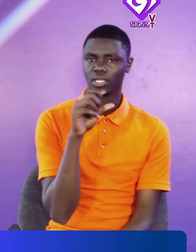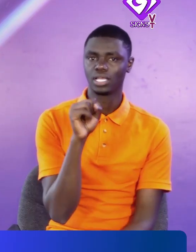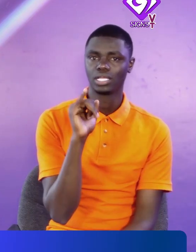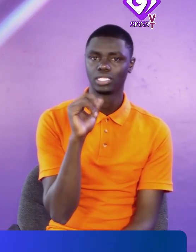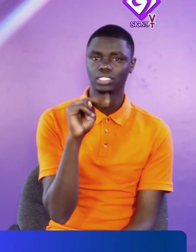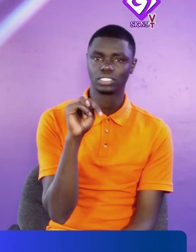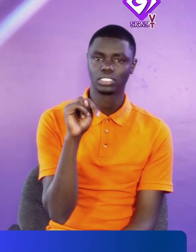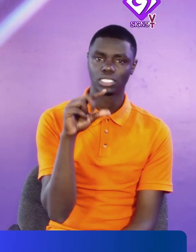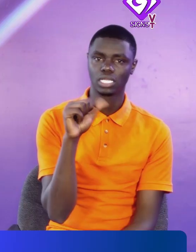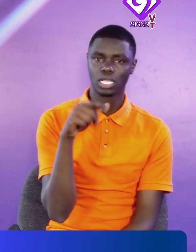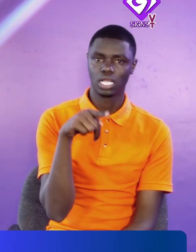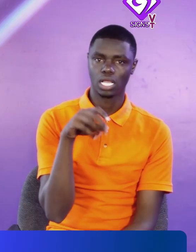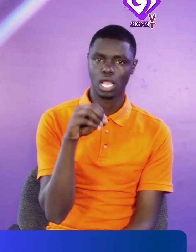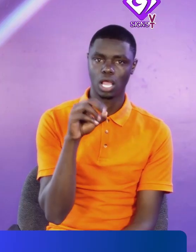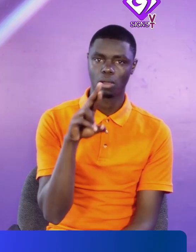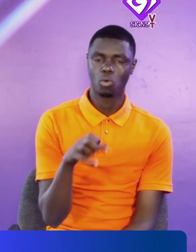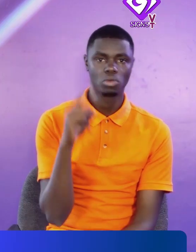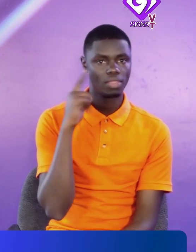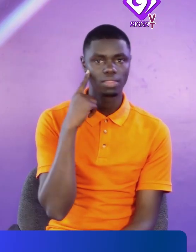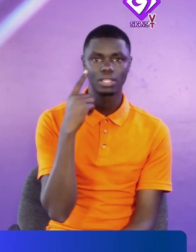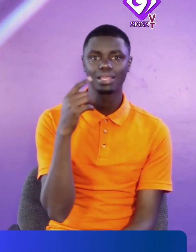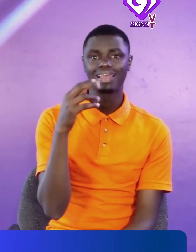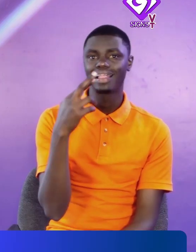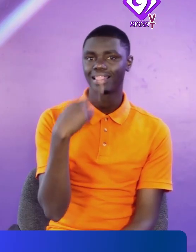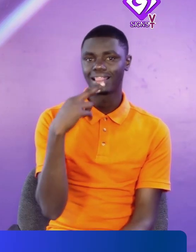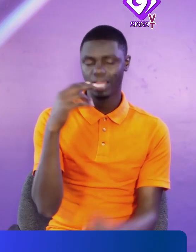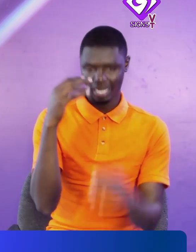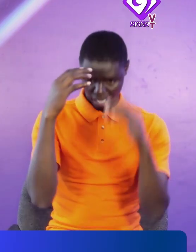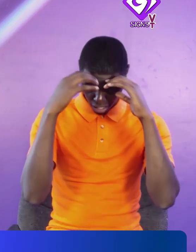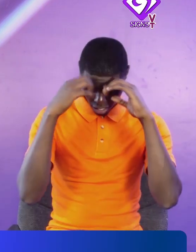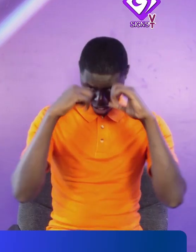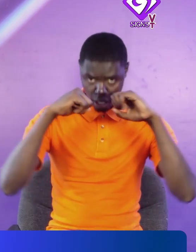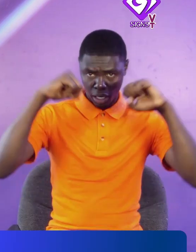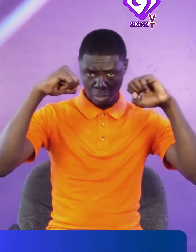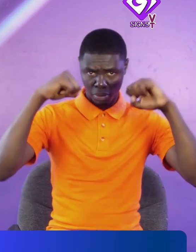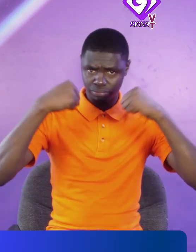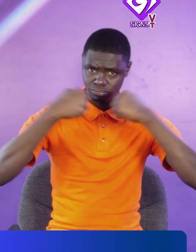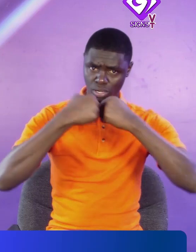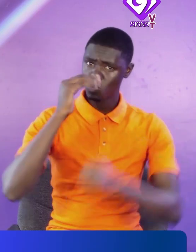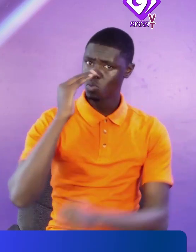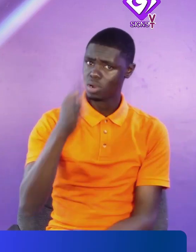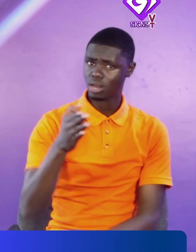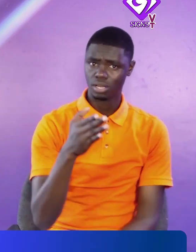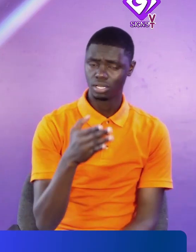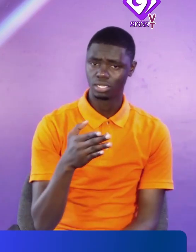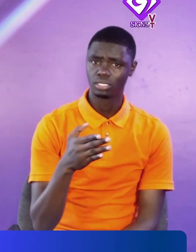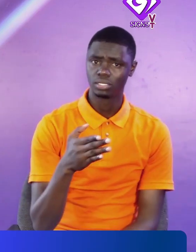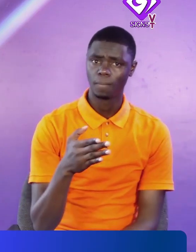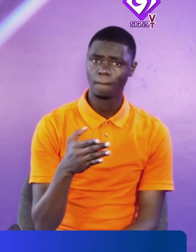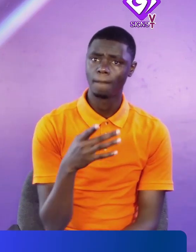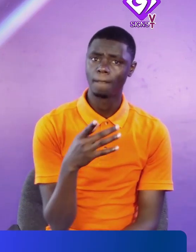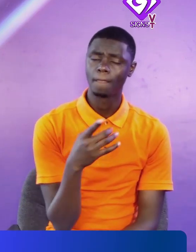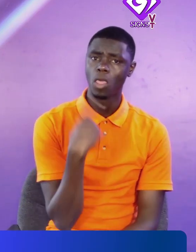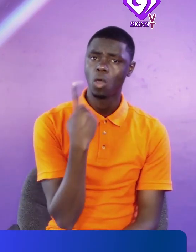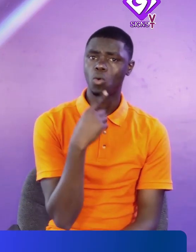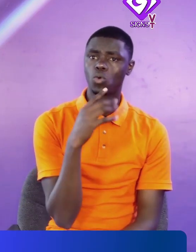Bull will they be competitive? Unajua sahi the difference ya points between Max Verstappen who is third and Oscar Piastri